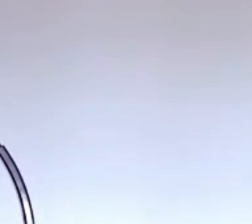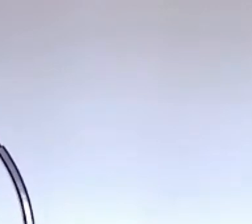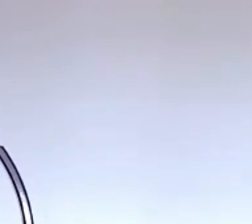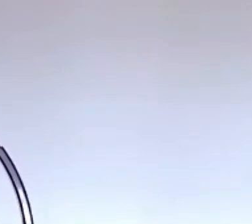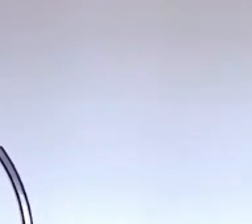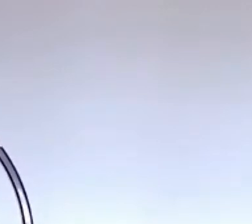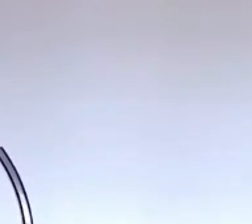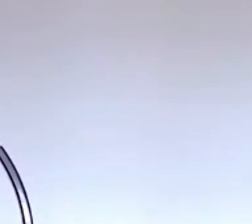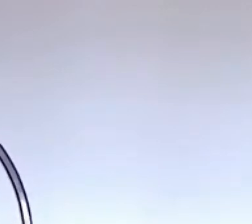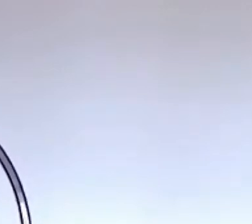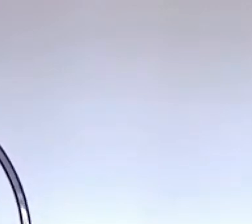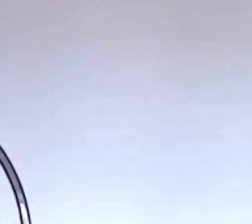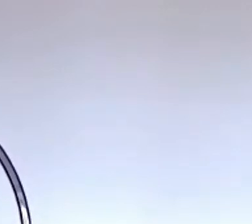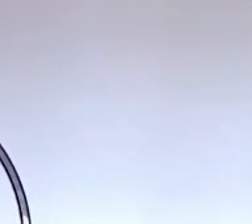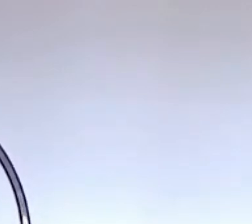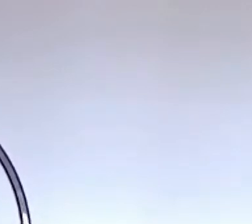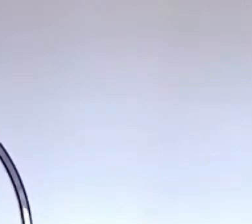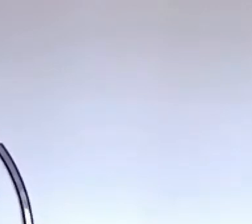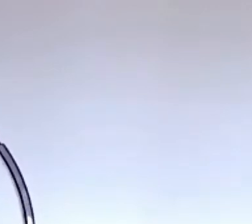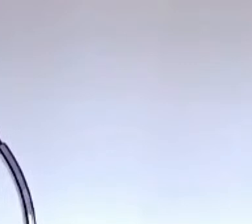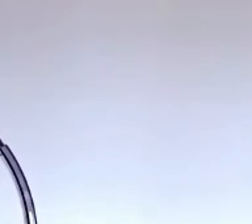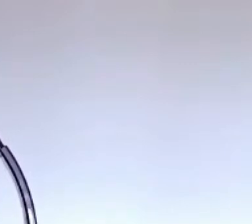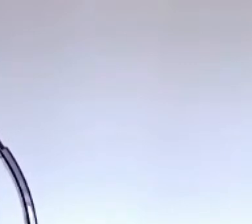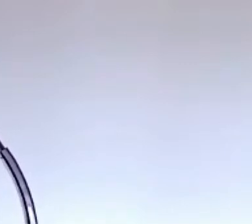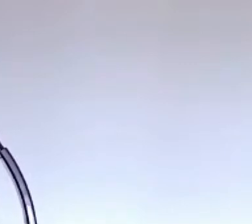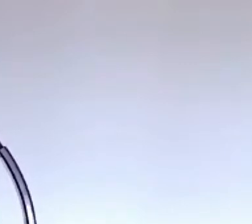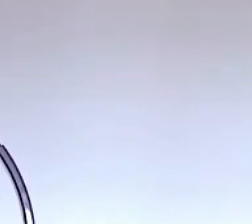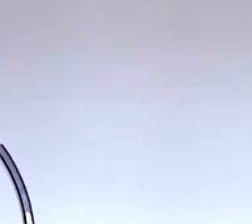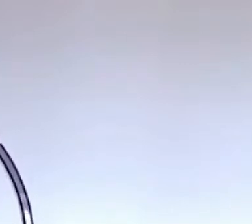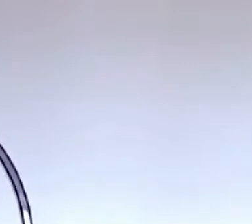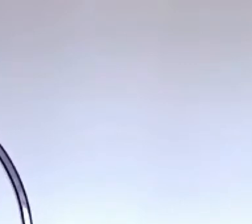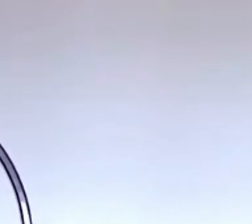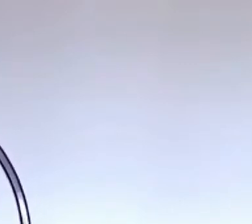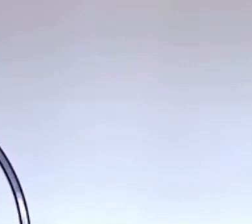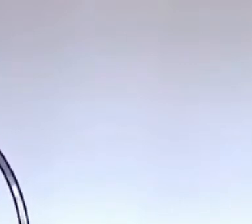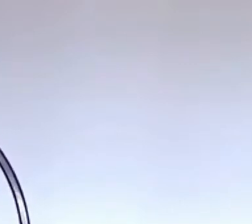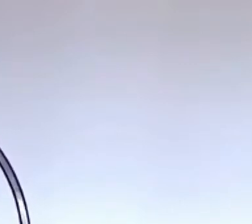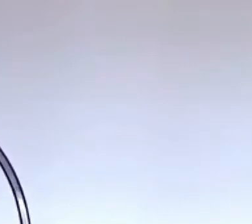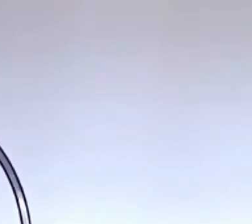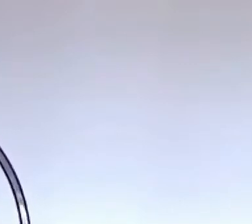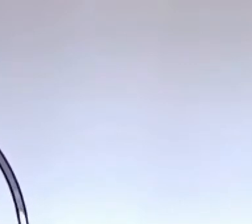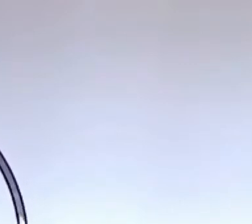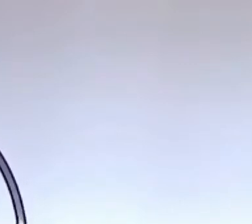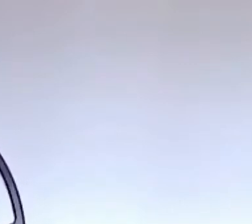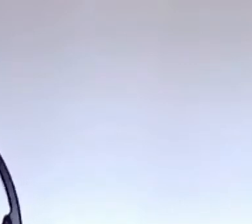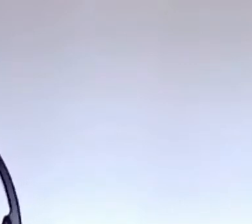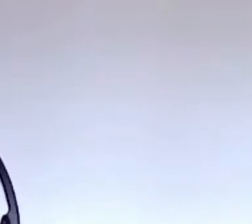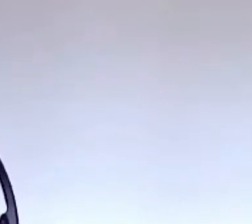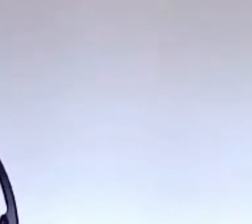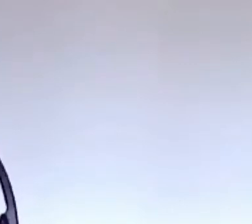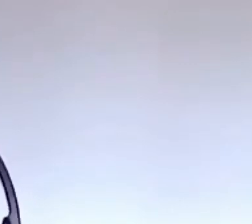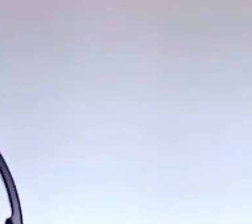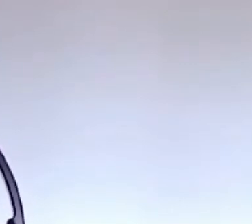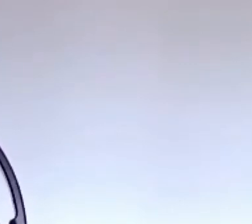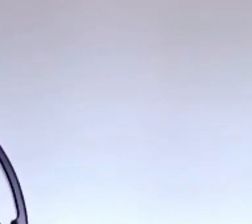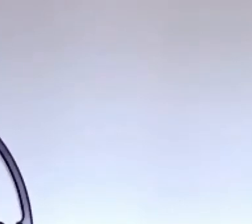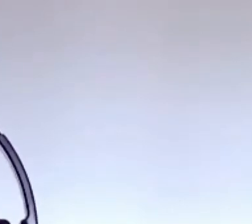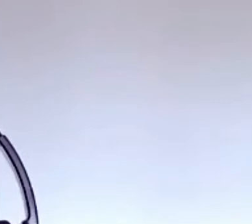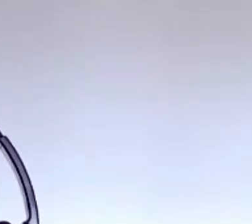is pleased this work has come to fruition. The nations are pleased because now it's time for